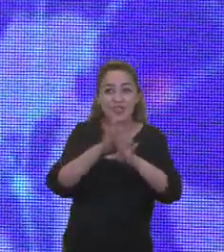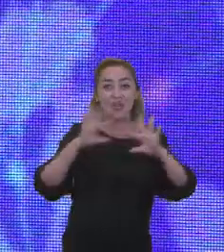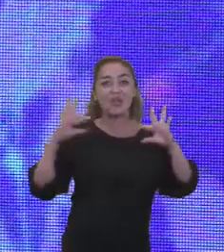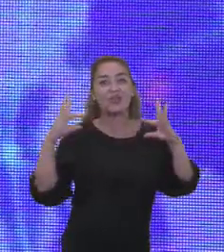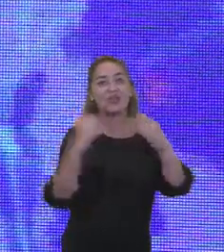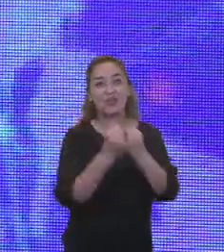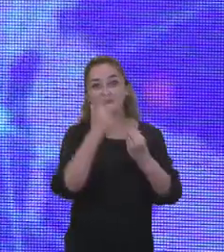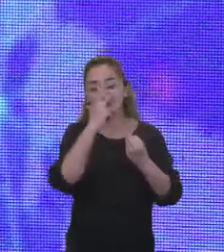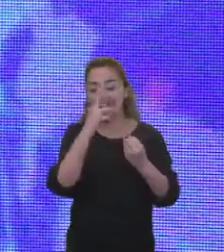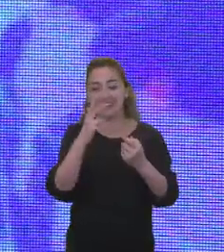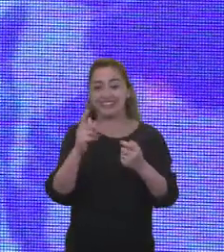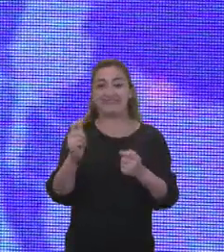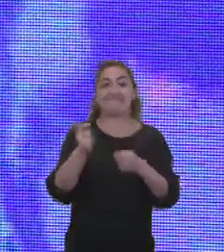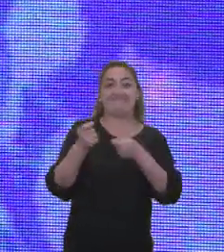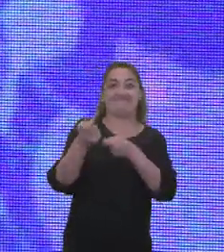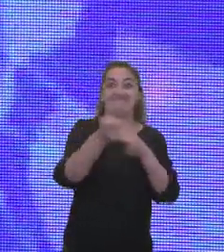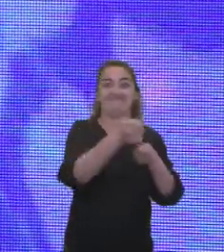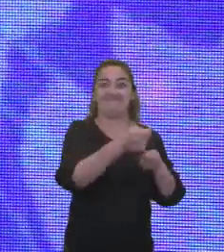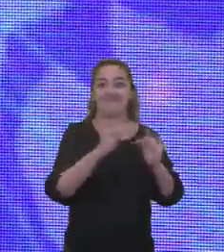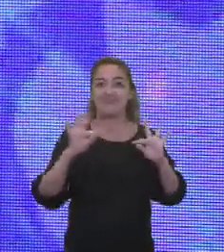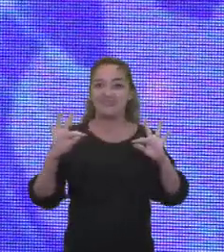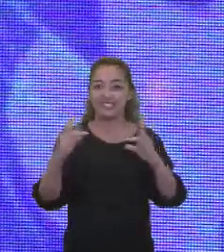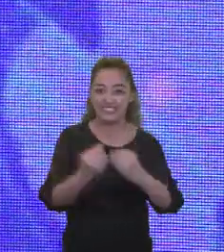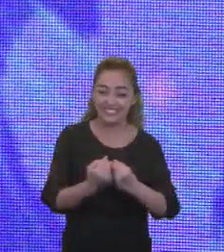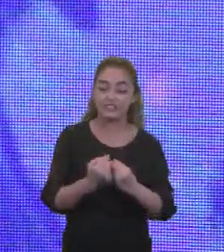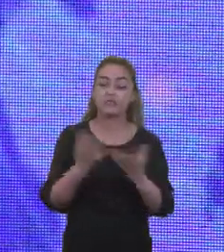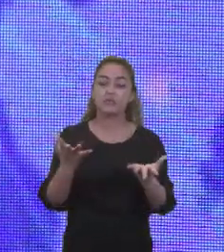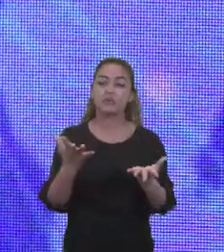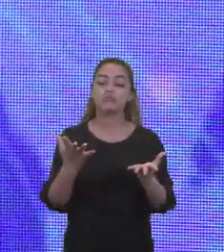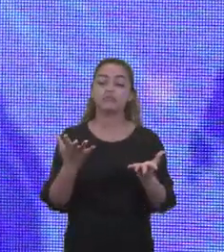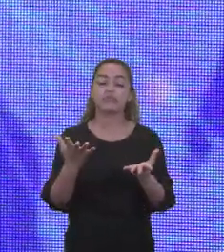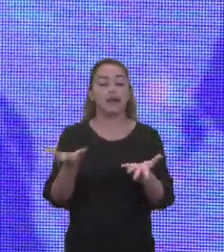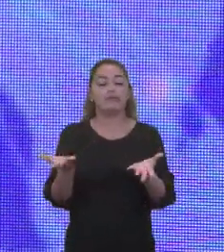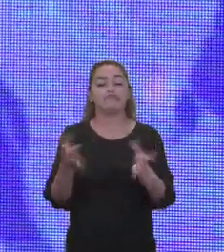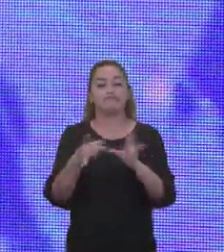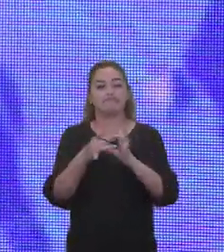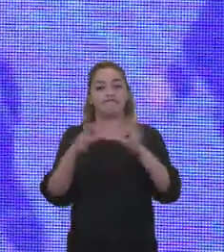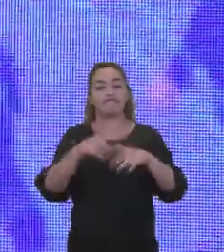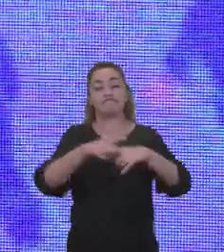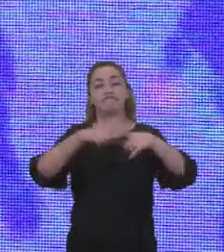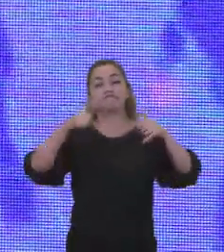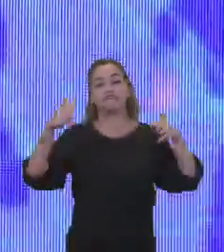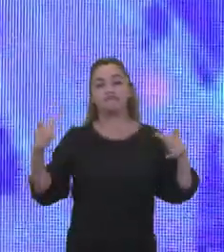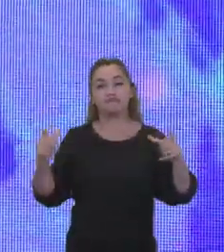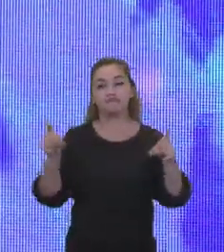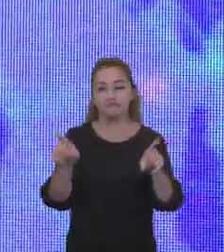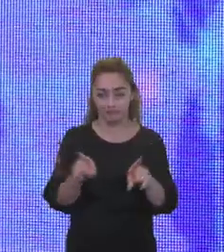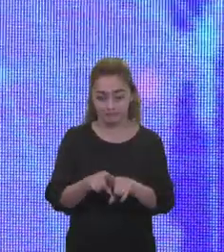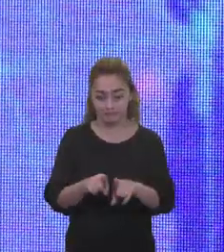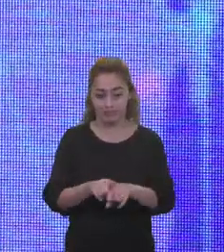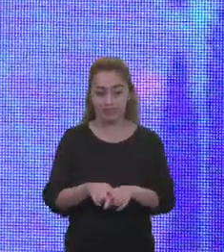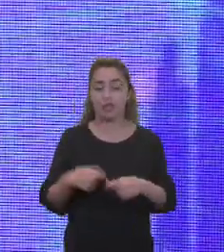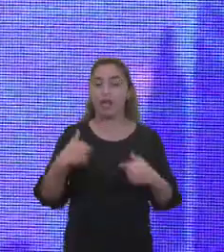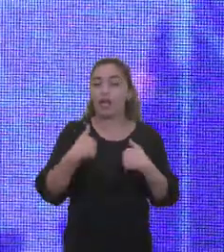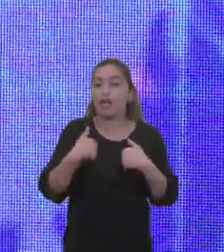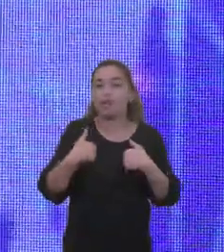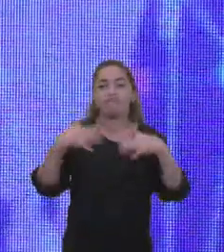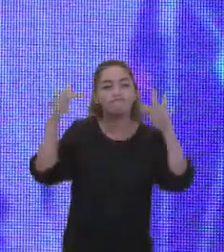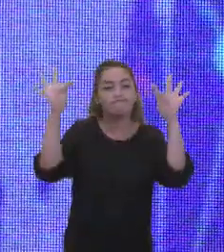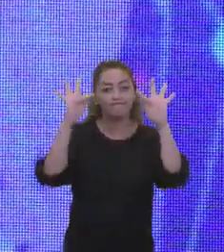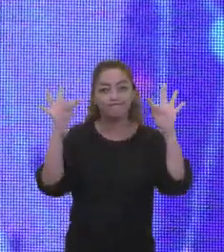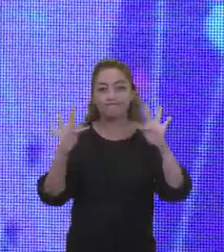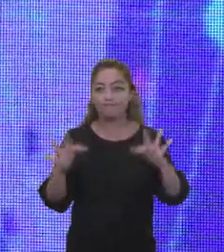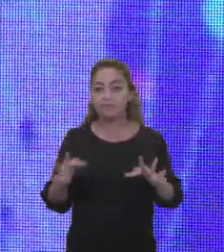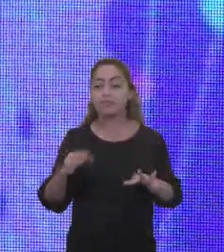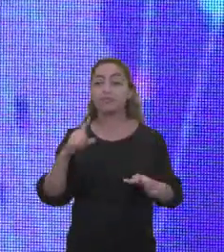the life of this this planet and to do things a little wider. And so I'm